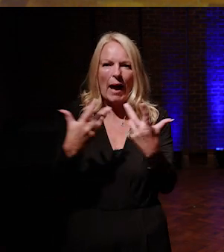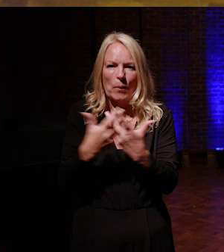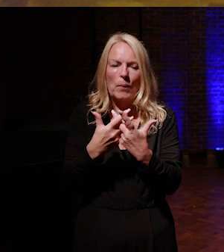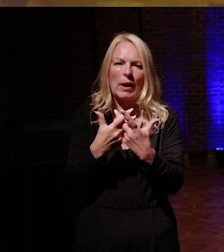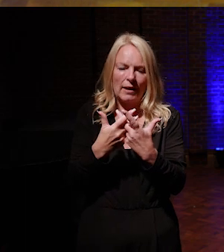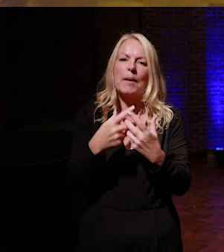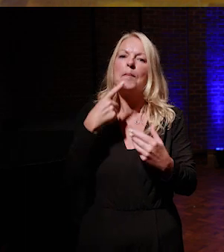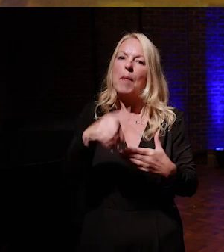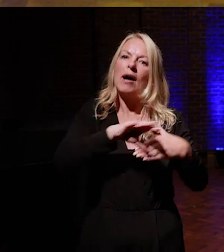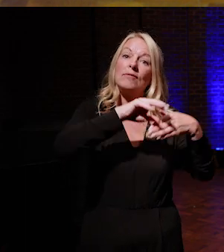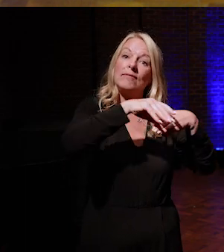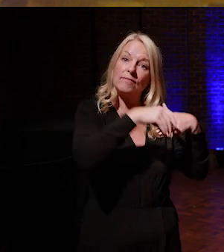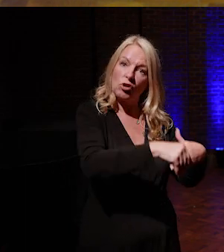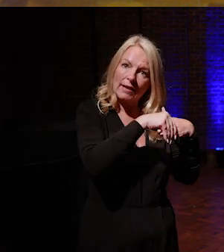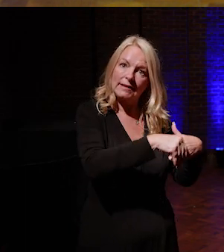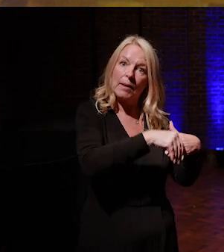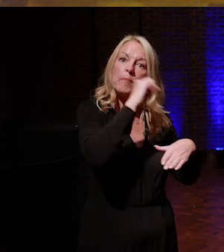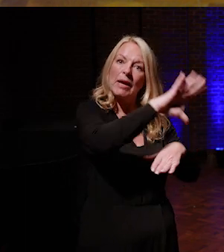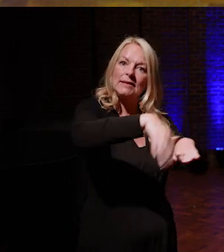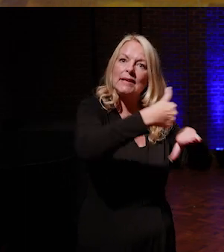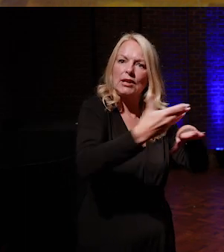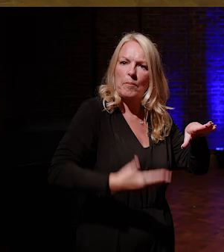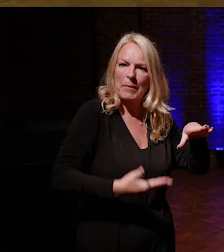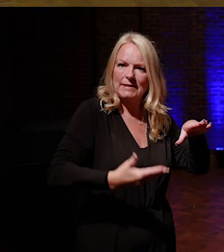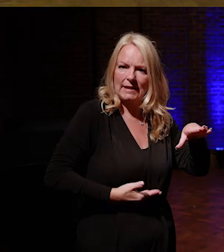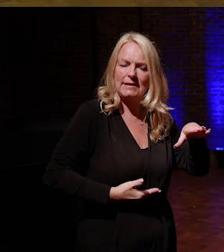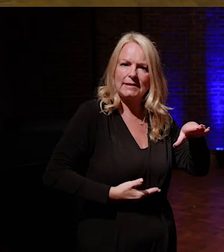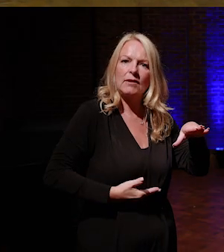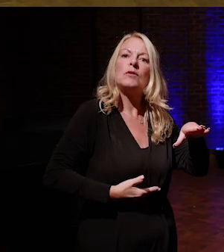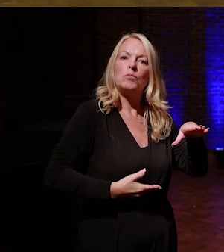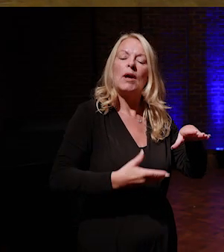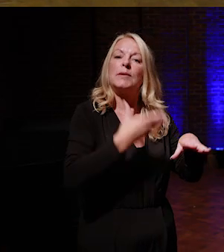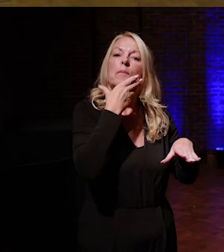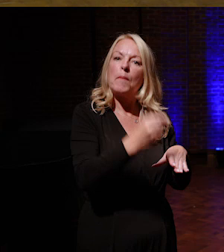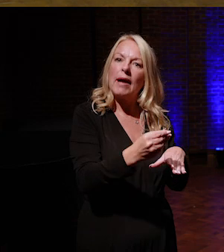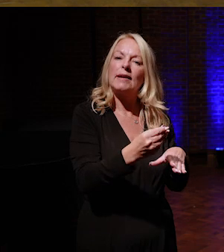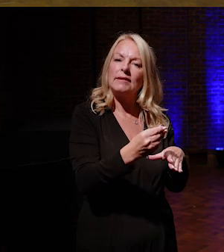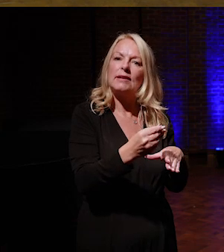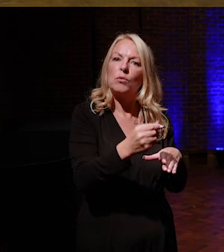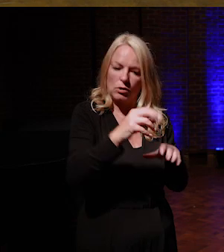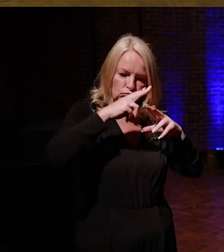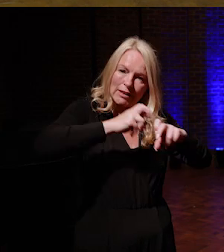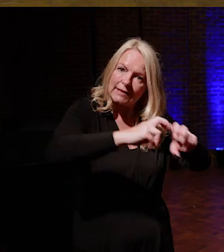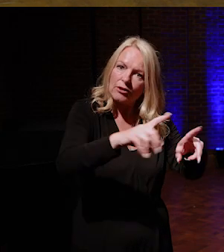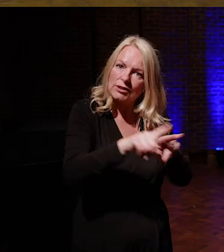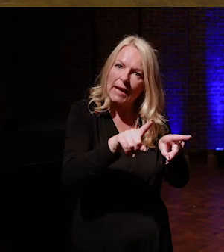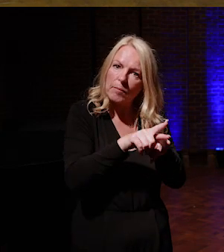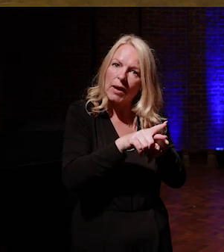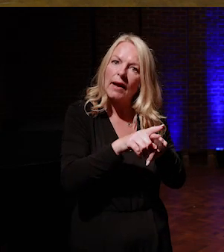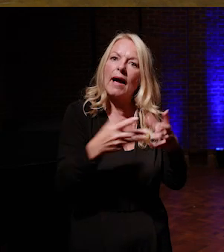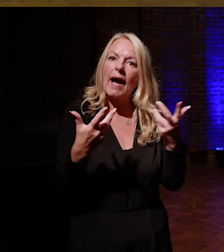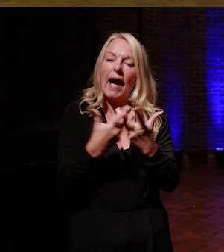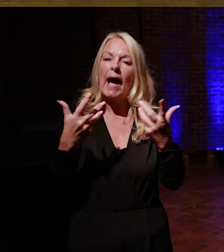But I did have a friend who had started a business before. And he also did this on his PhD research. And he did it by